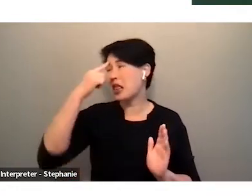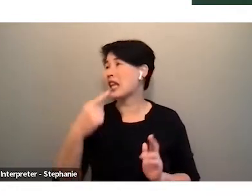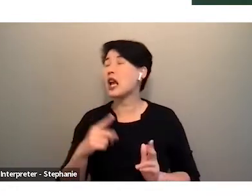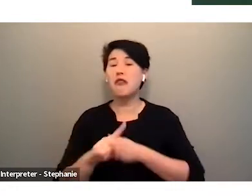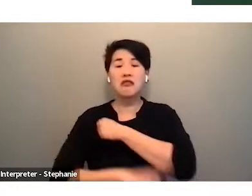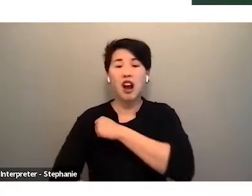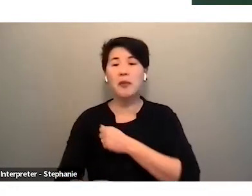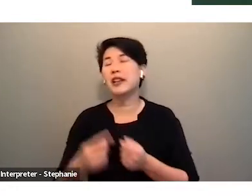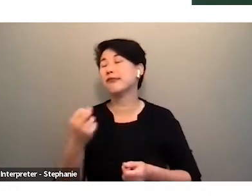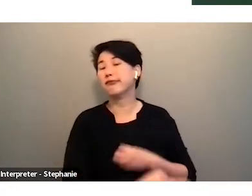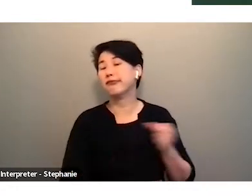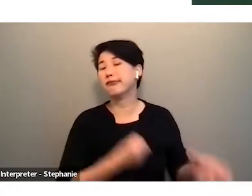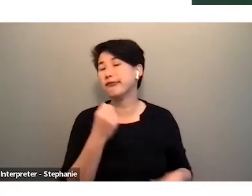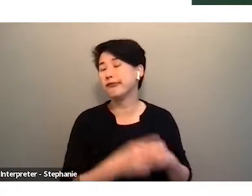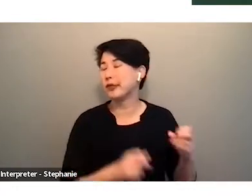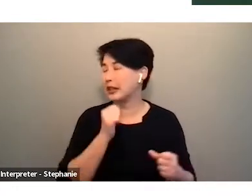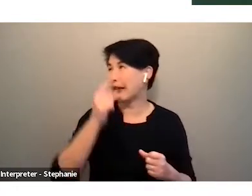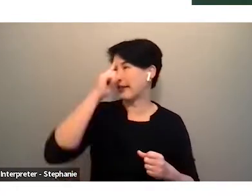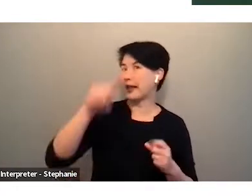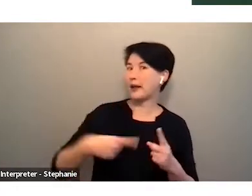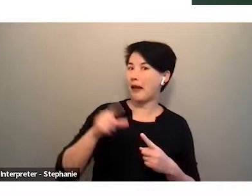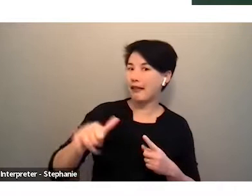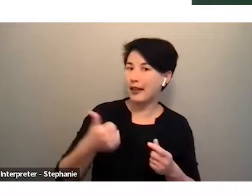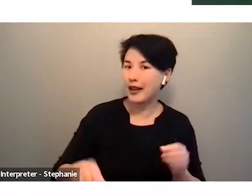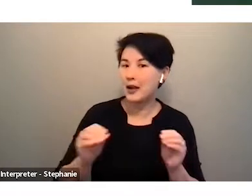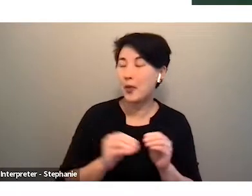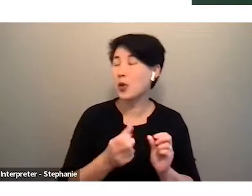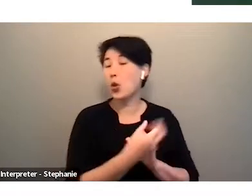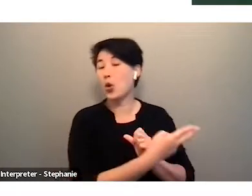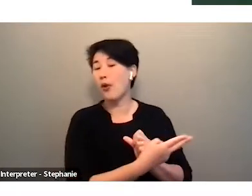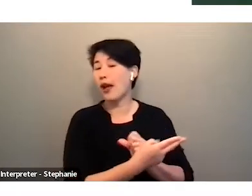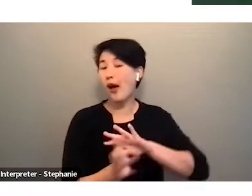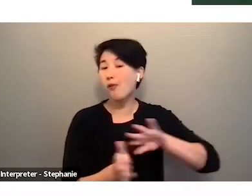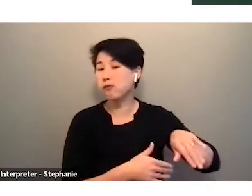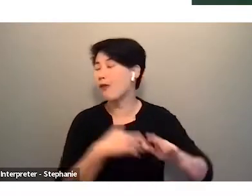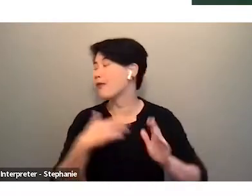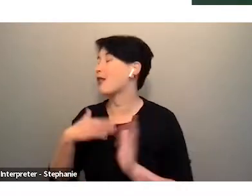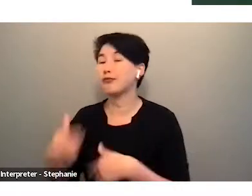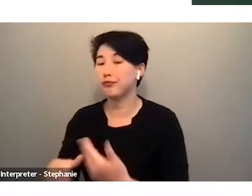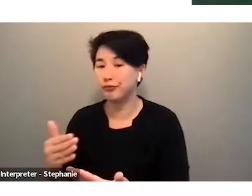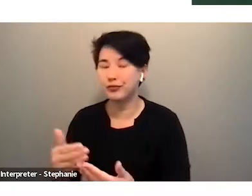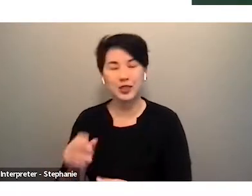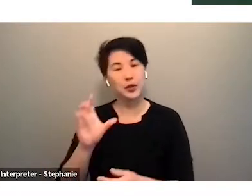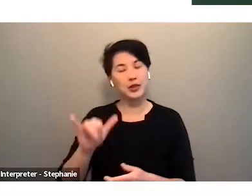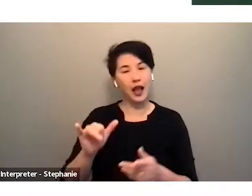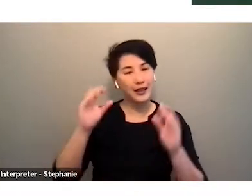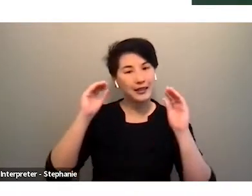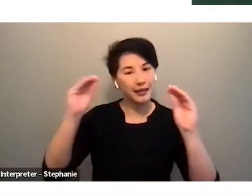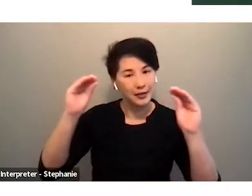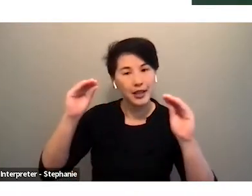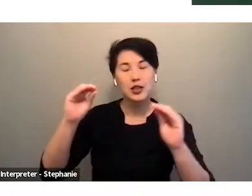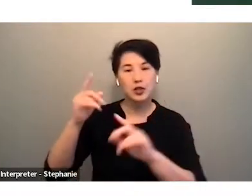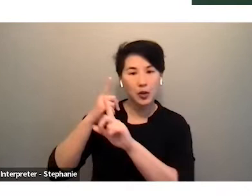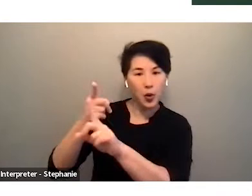We throw something away and then it kind of leaves our mind. So this is an educational initiative that brought us